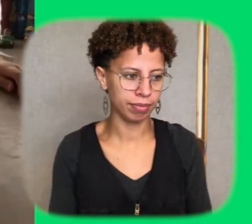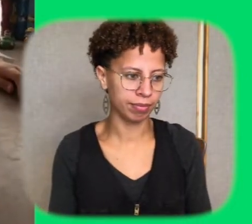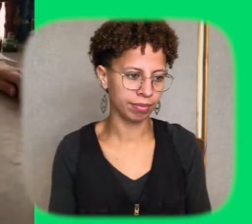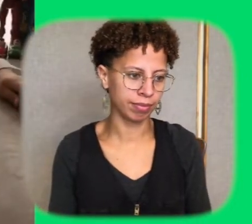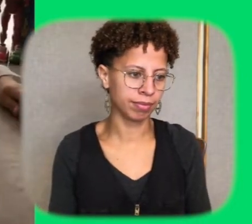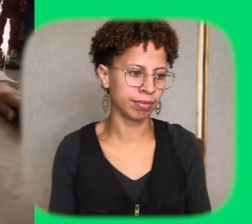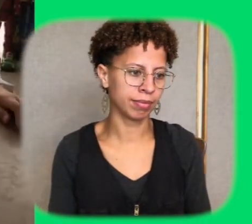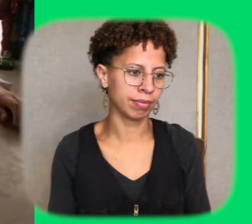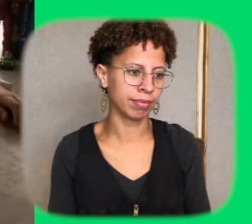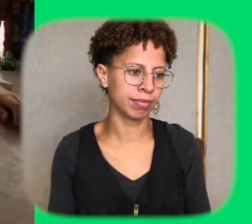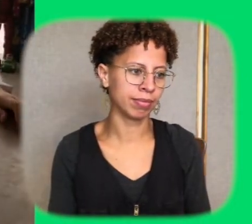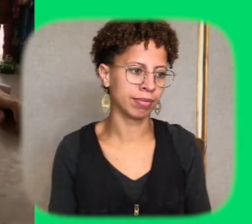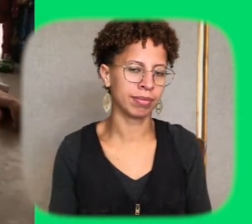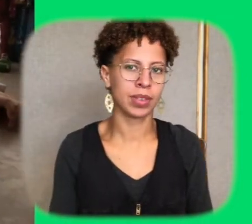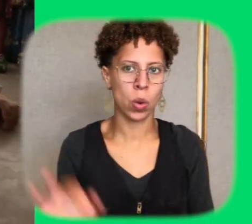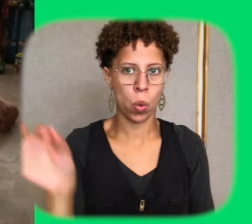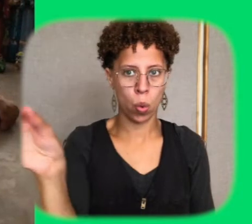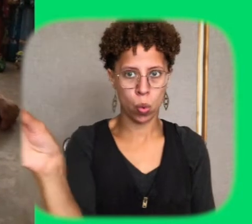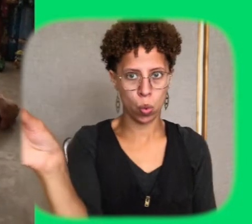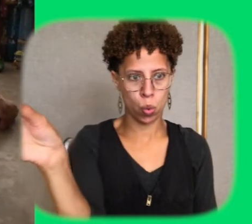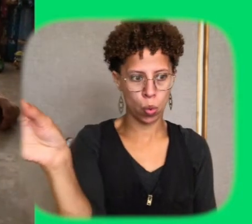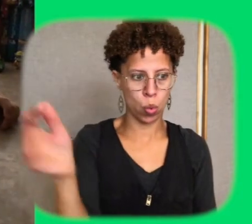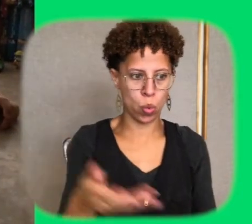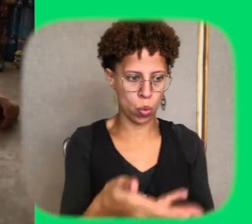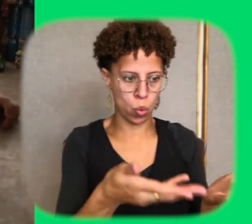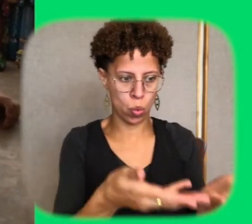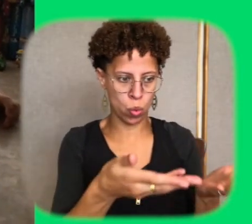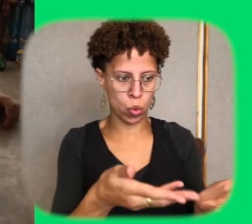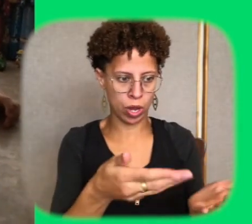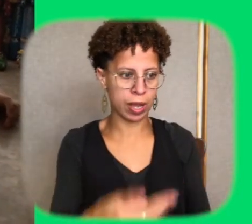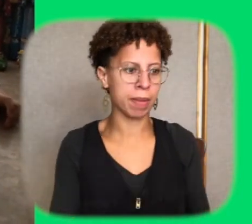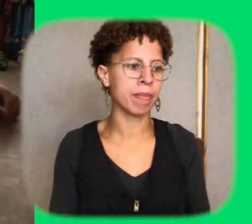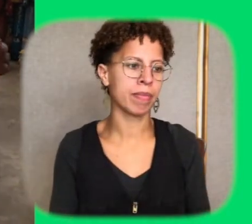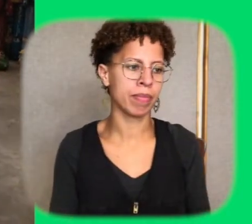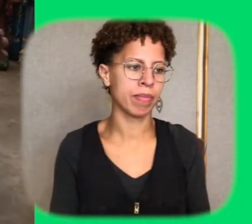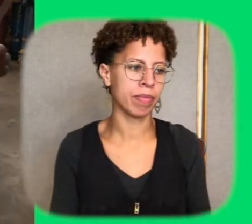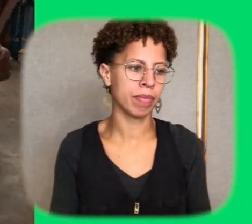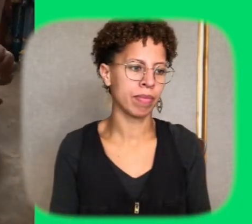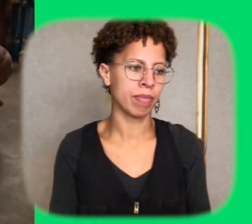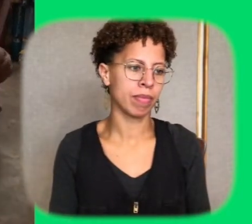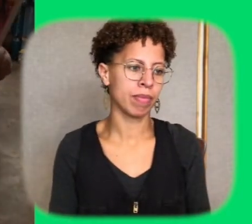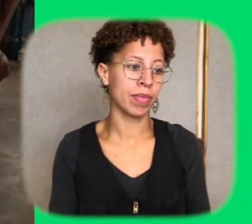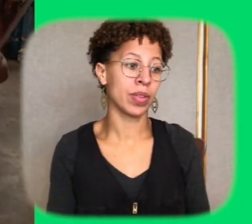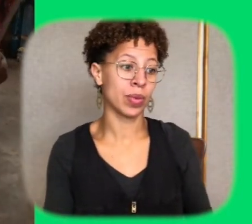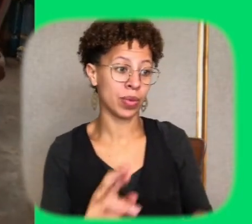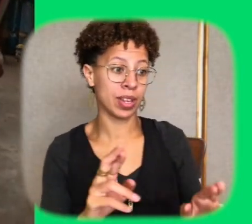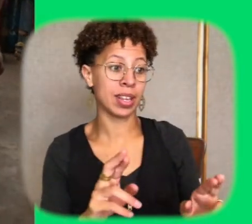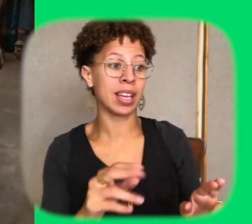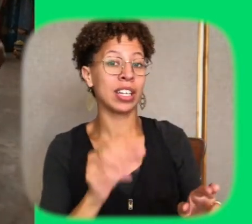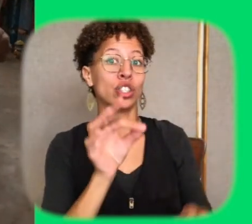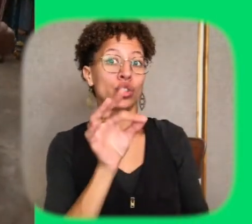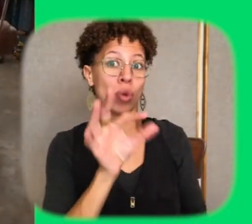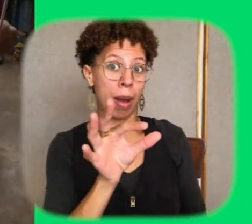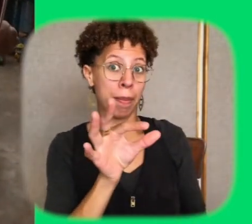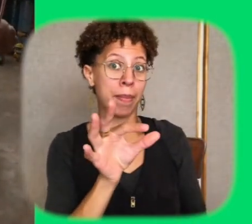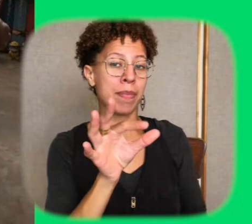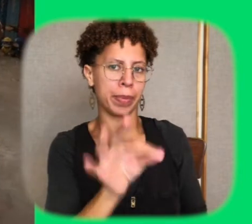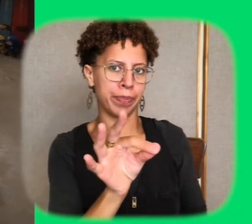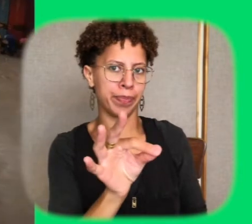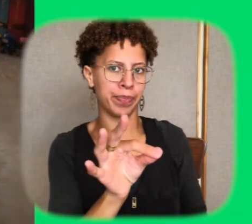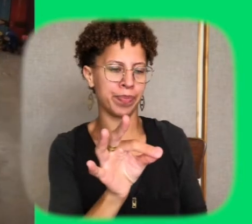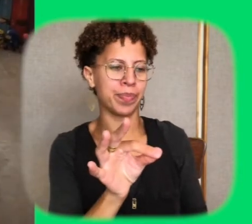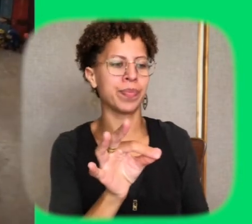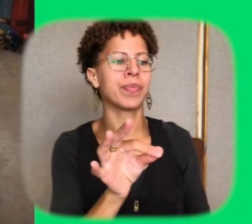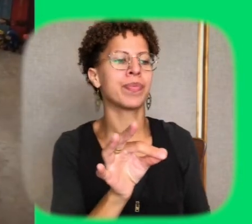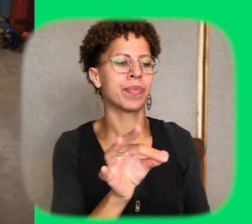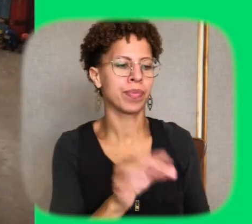bit so it doesn't hit the table. And when you drop it, hold your thumb there so we can measure what